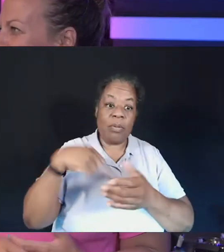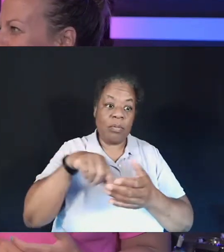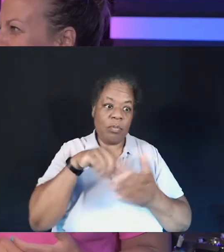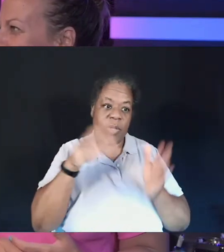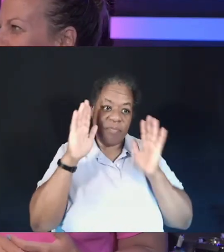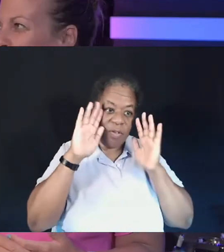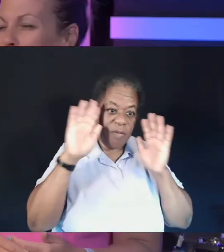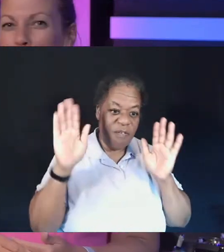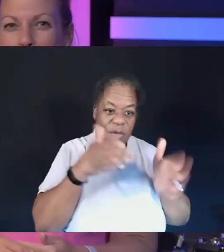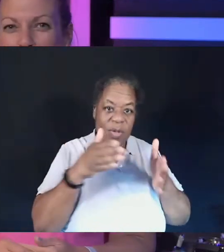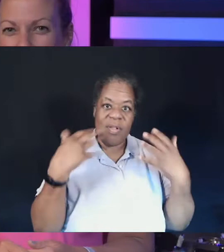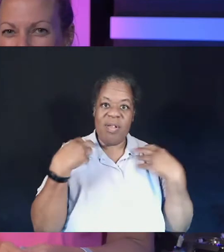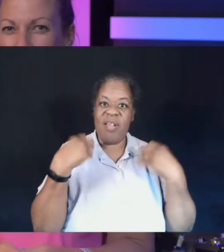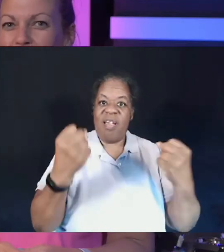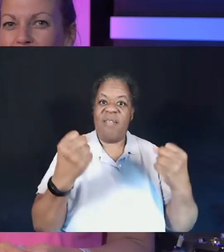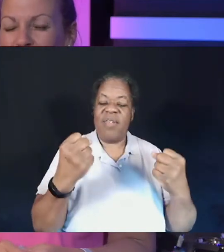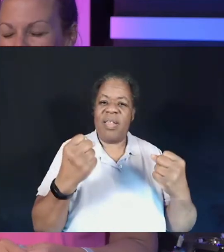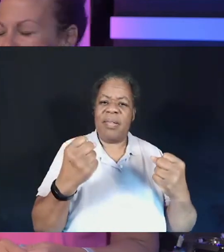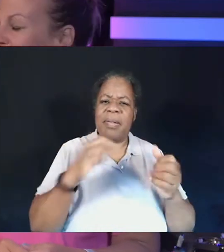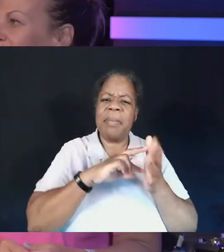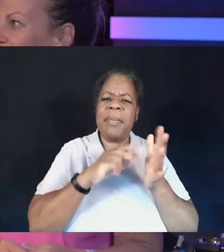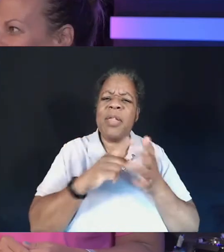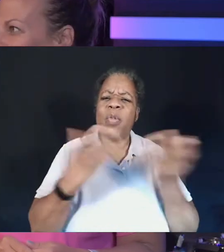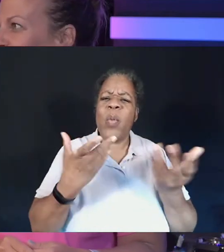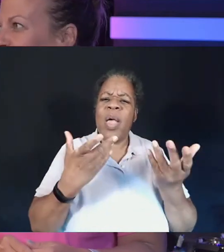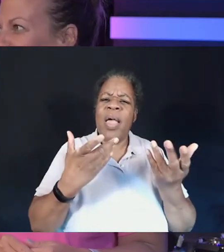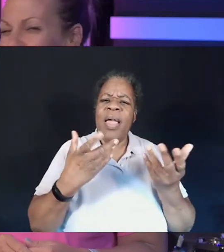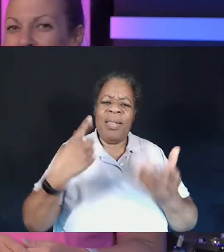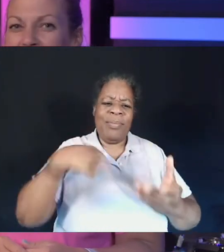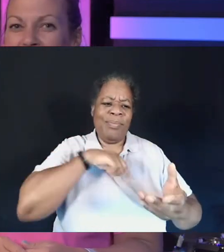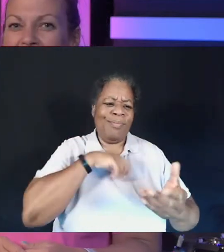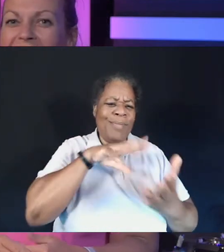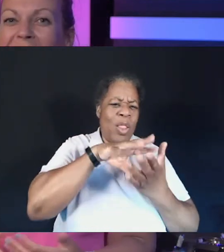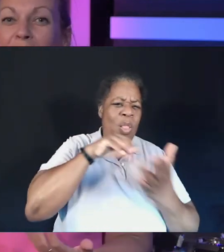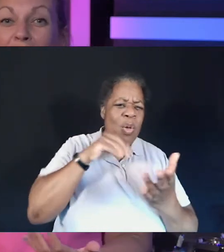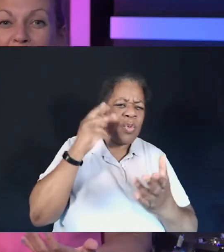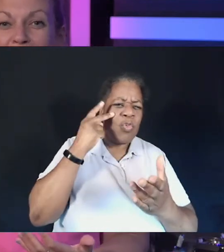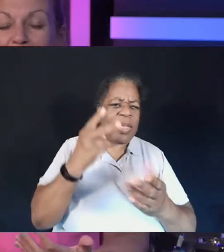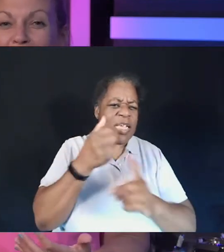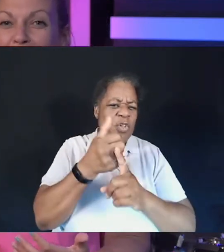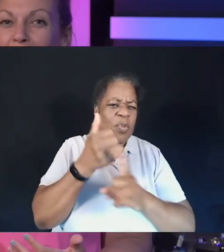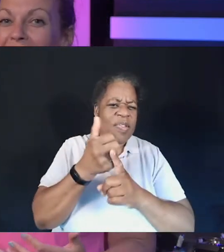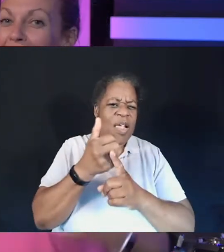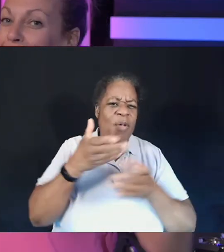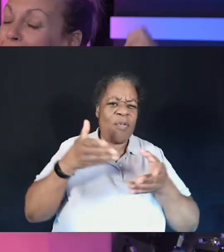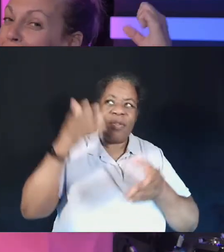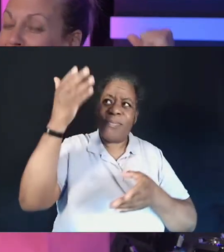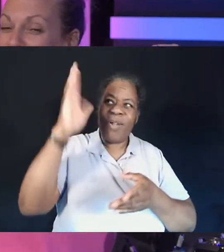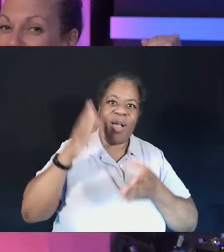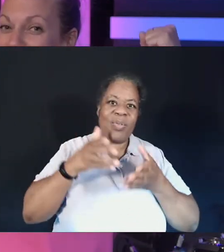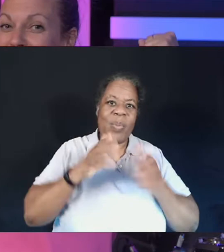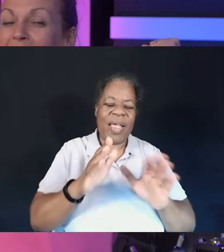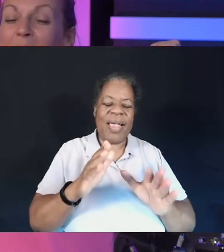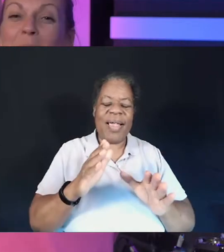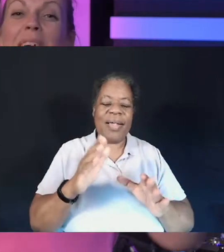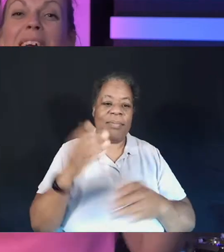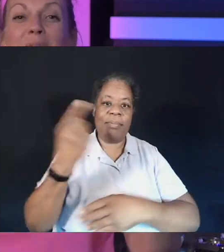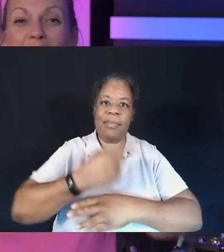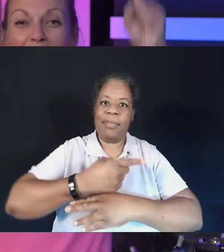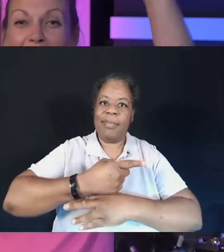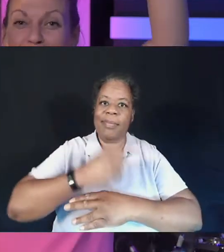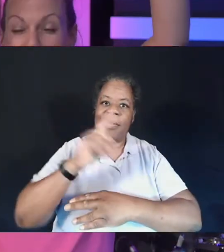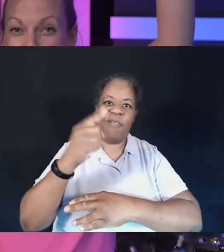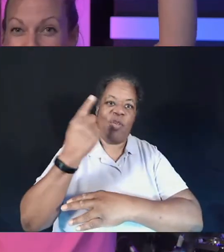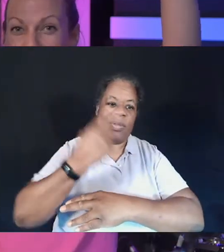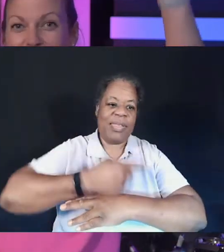is? Confidence is learning to see yourself the way God sees you. On day 1, we learned that we can have confidence because